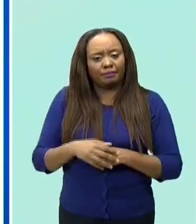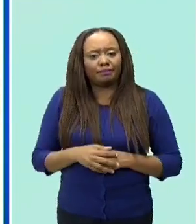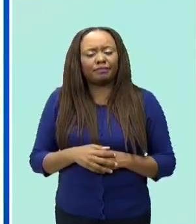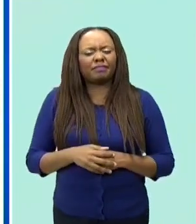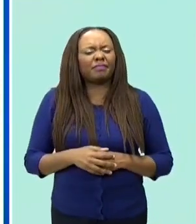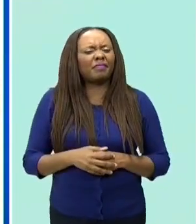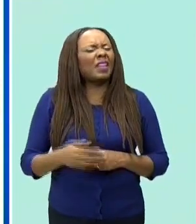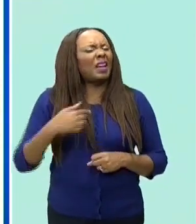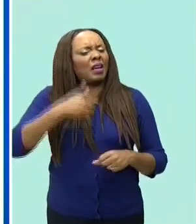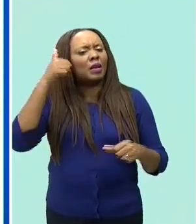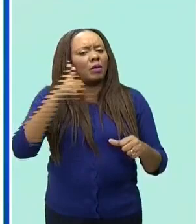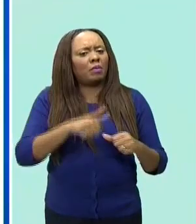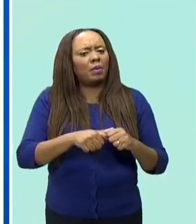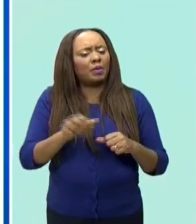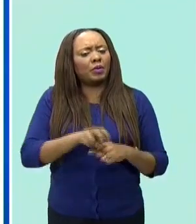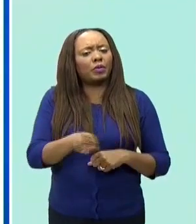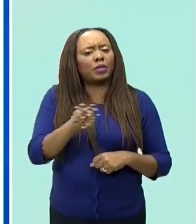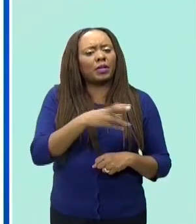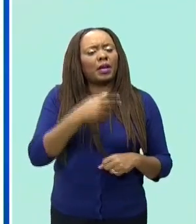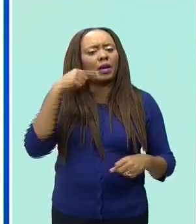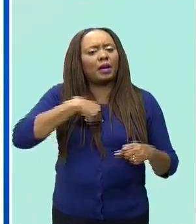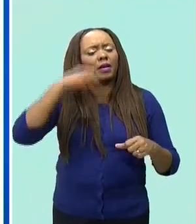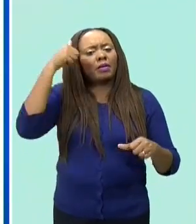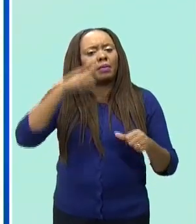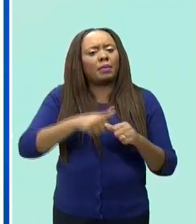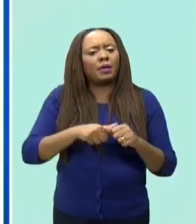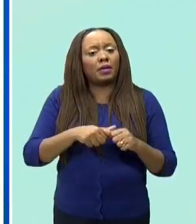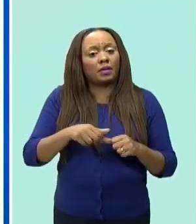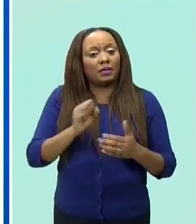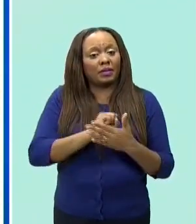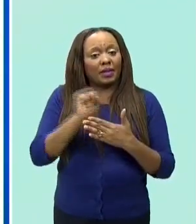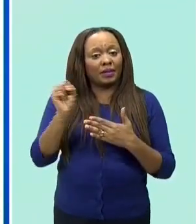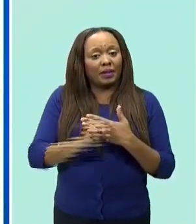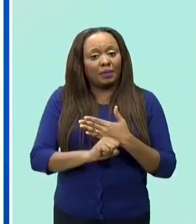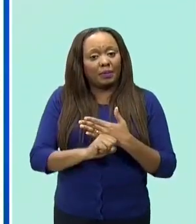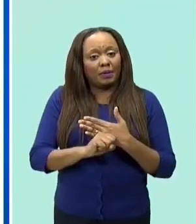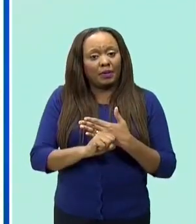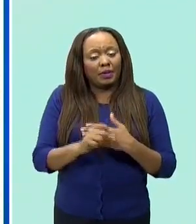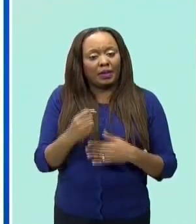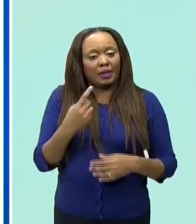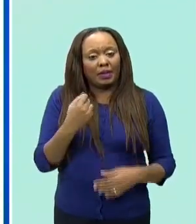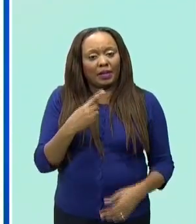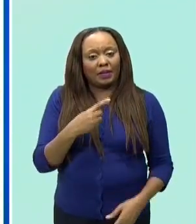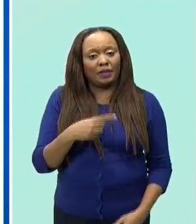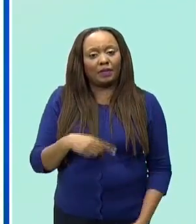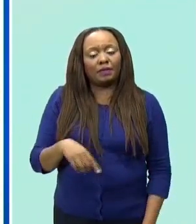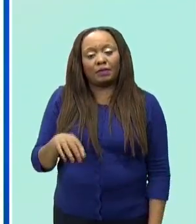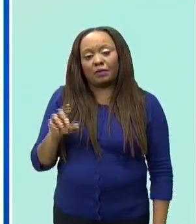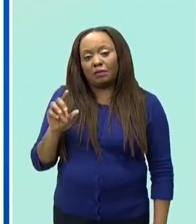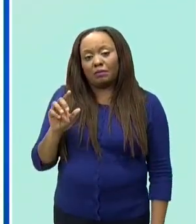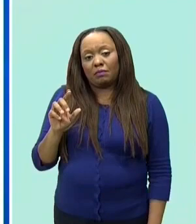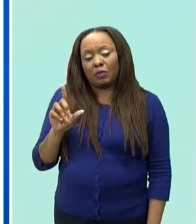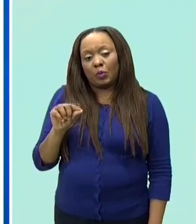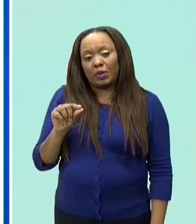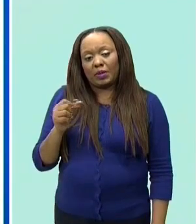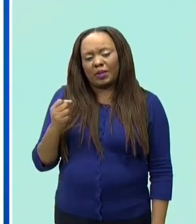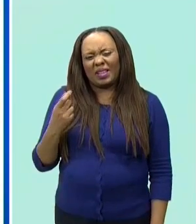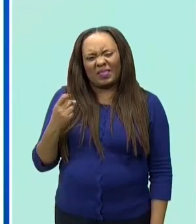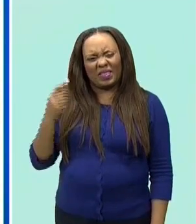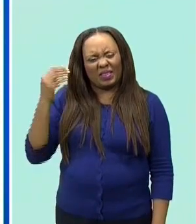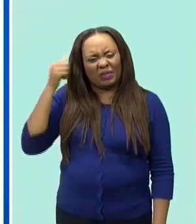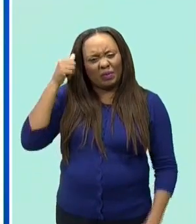9/11 and the impact that it had on businesses, large, small, across the country. And the